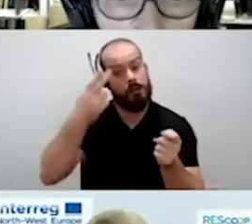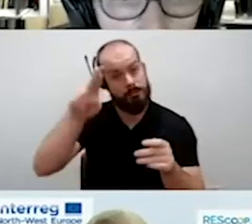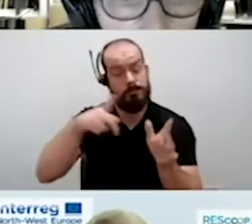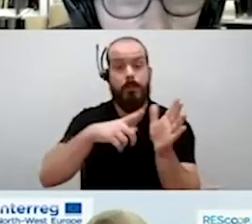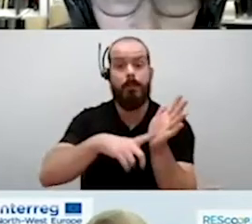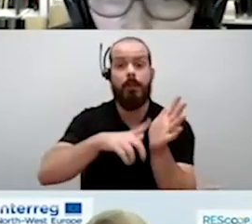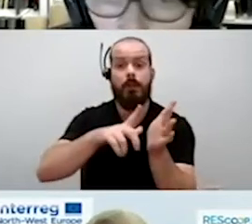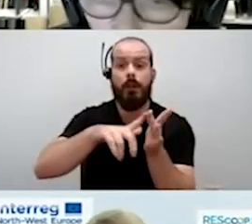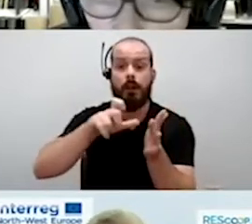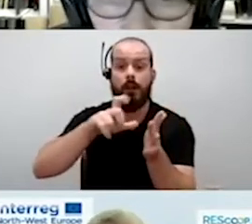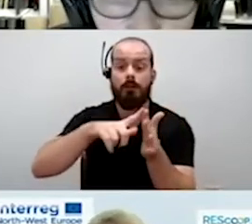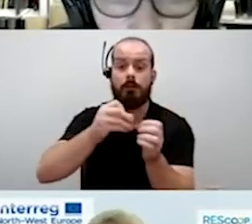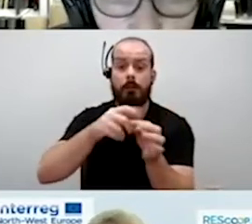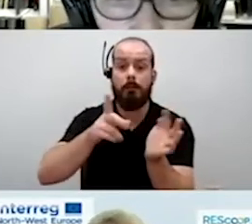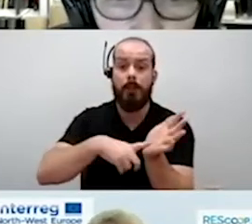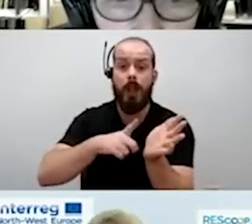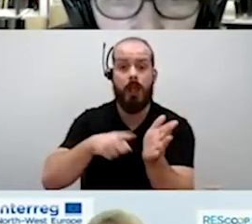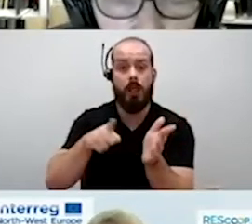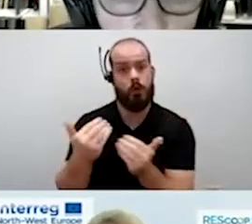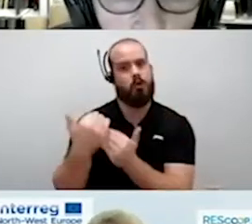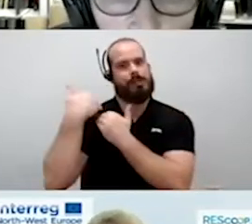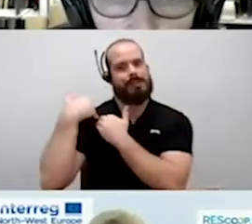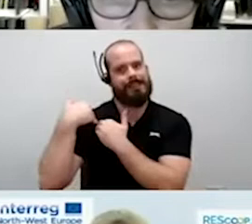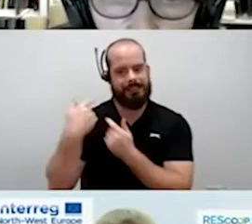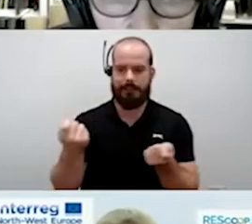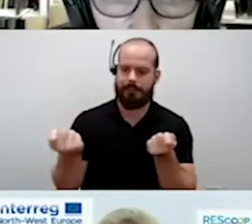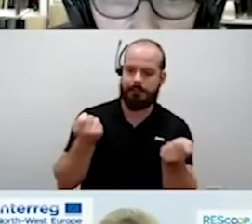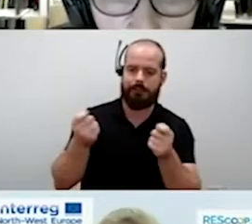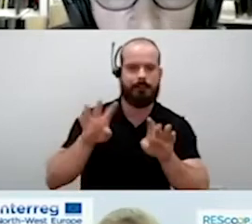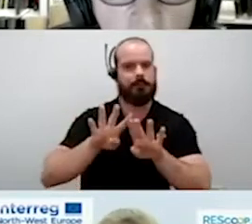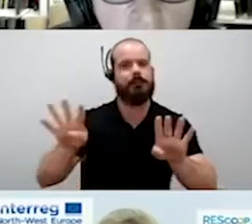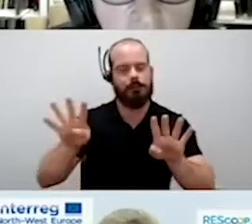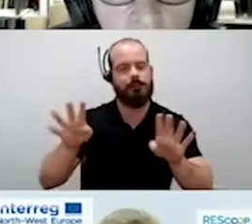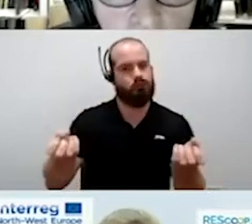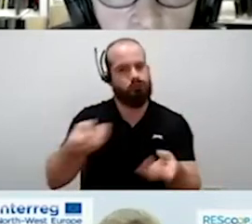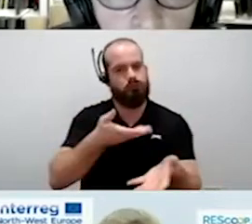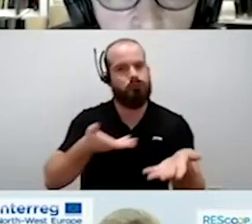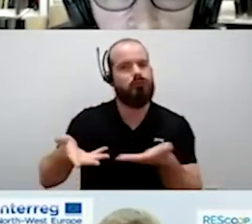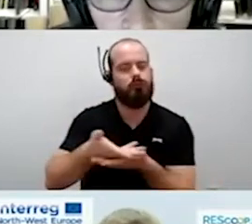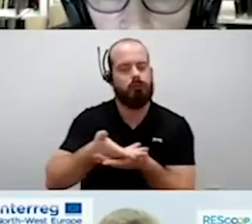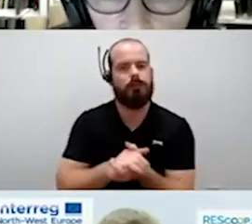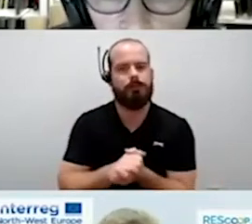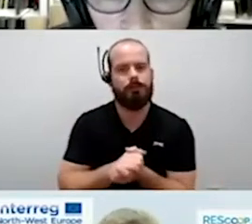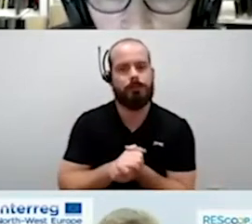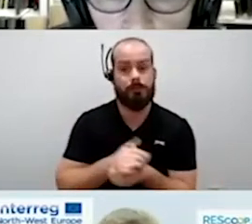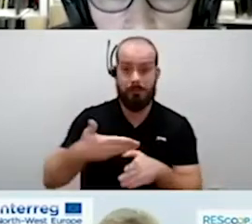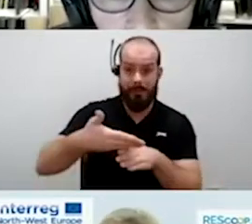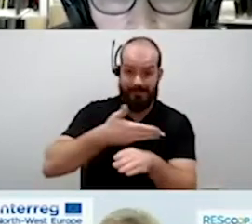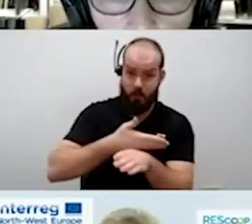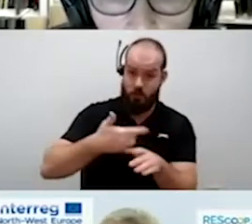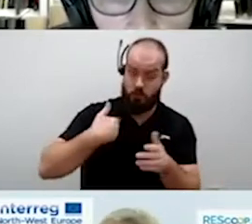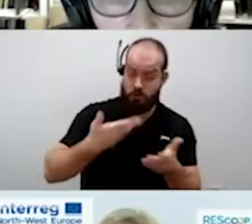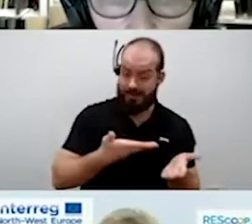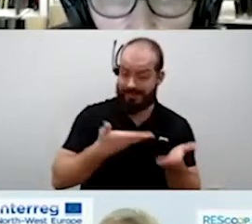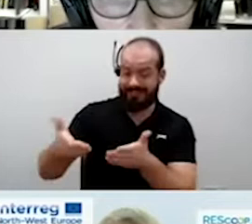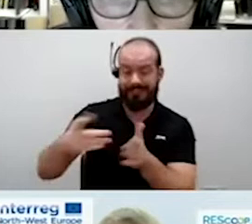for taking on the task of moderating tonight. And before I pass on to her,